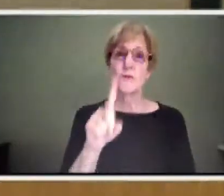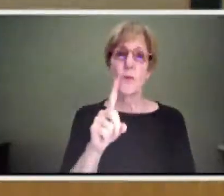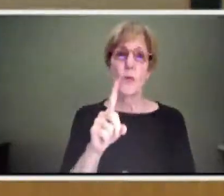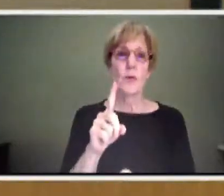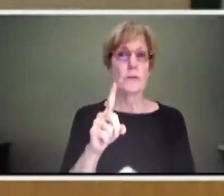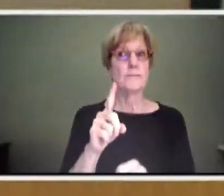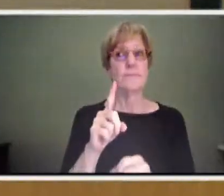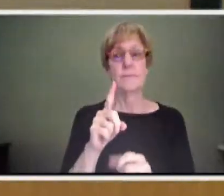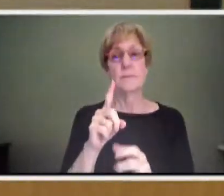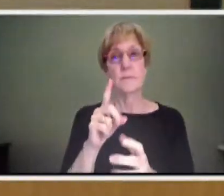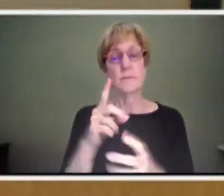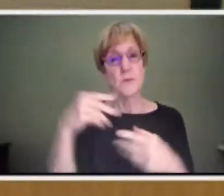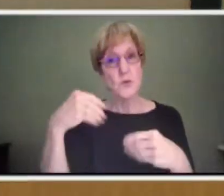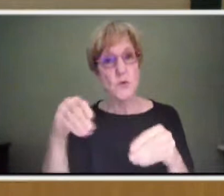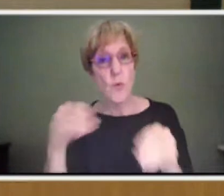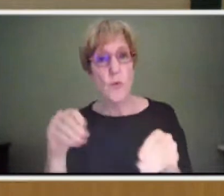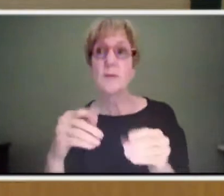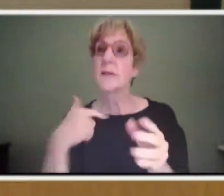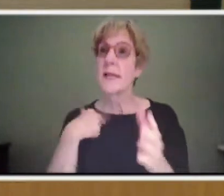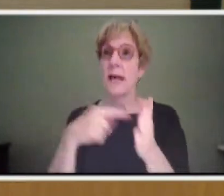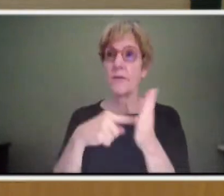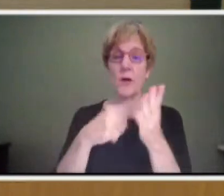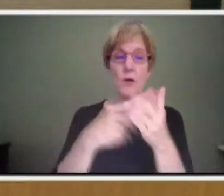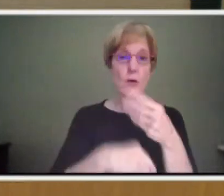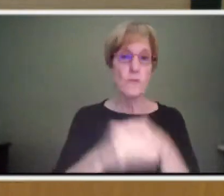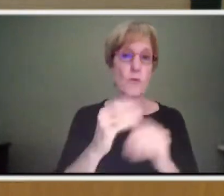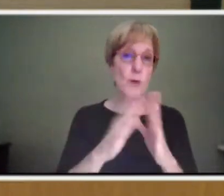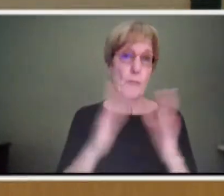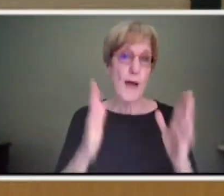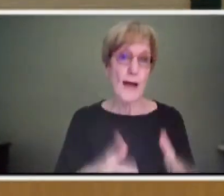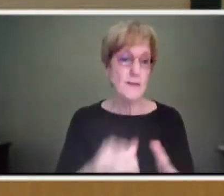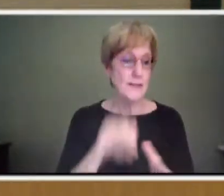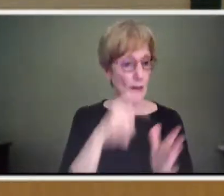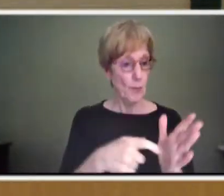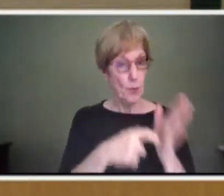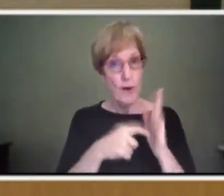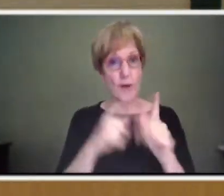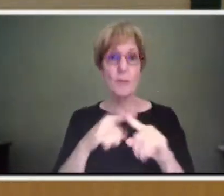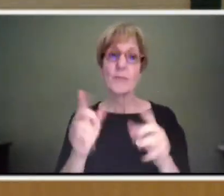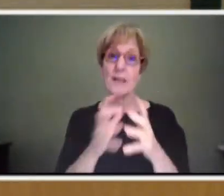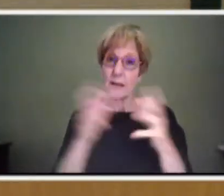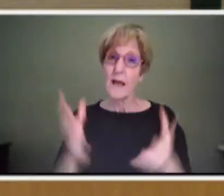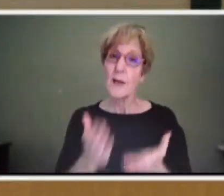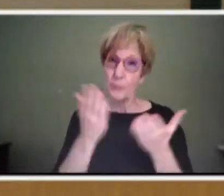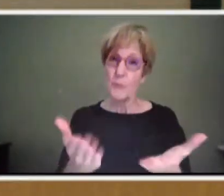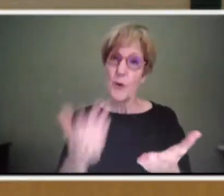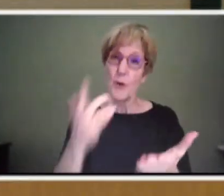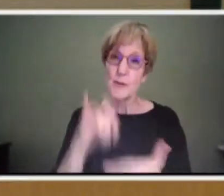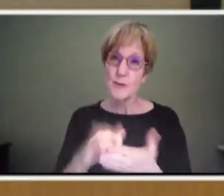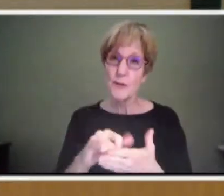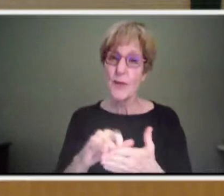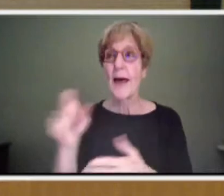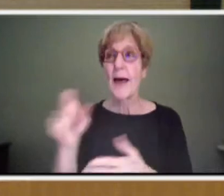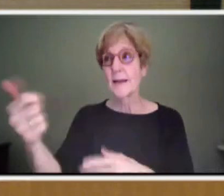but have an affordable housing component that you're not requiring, but you're getting a lot of proposals for that in a lot of other projects,